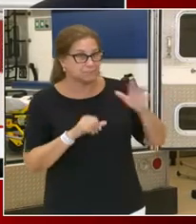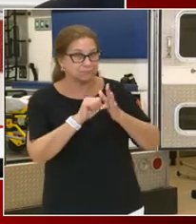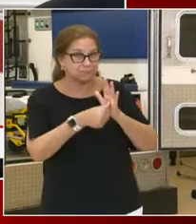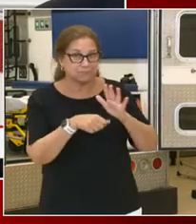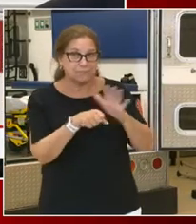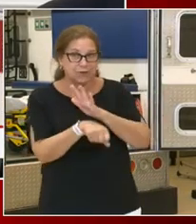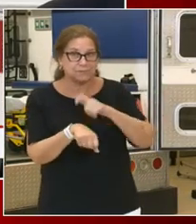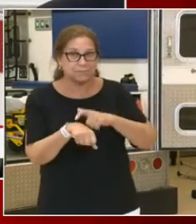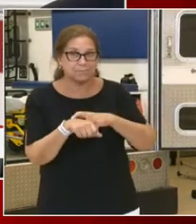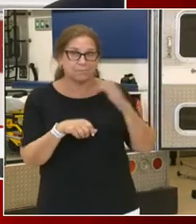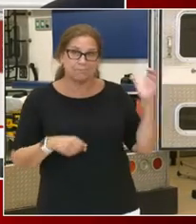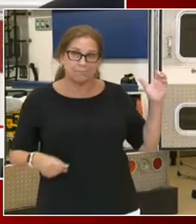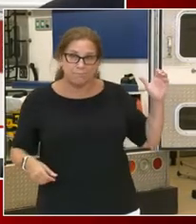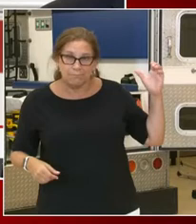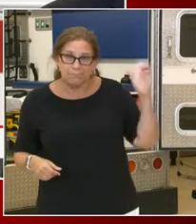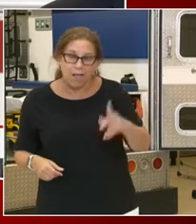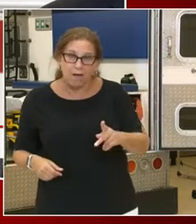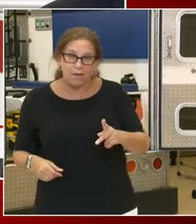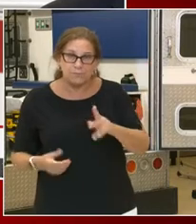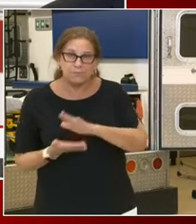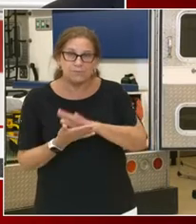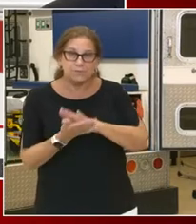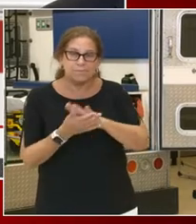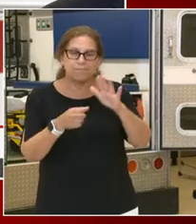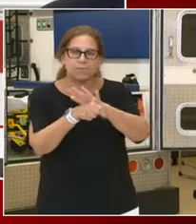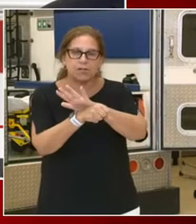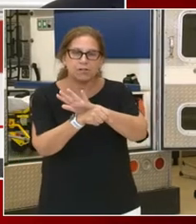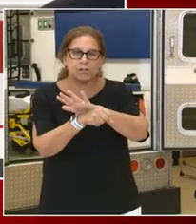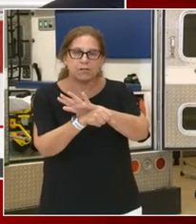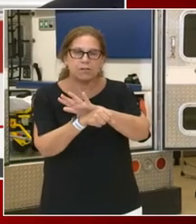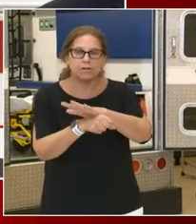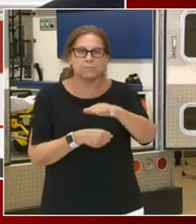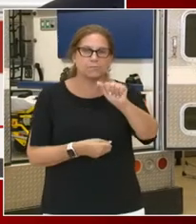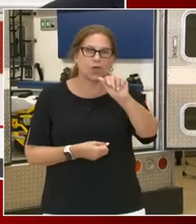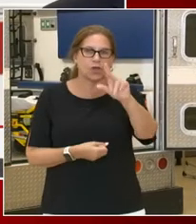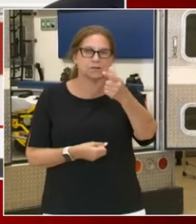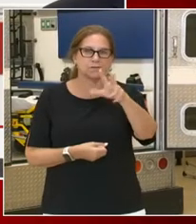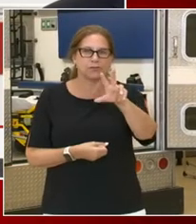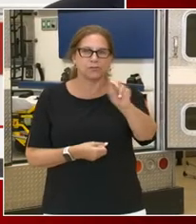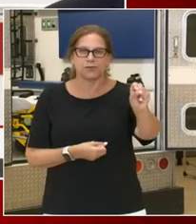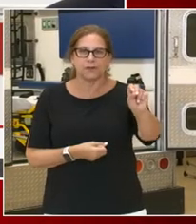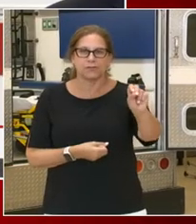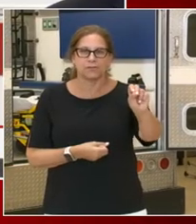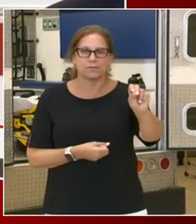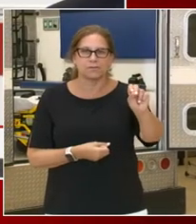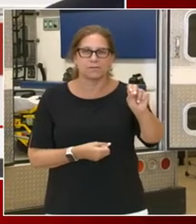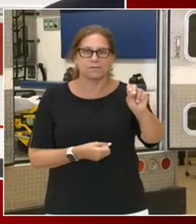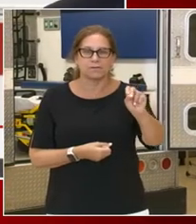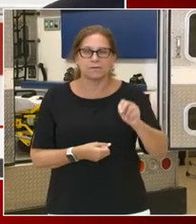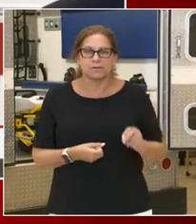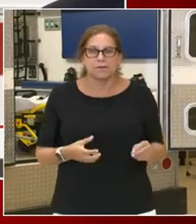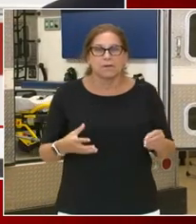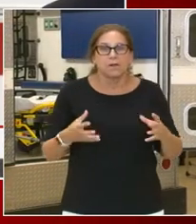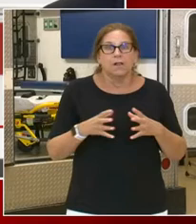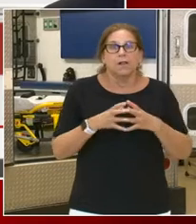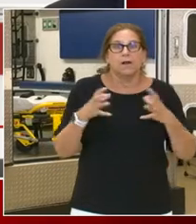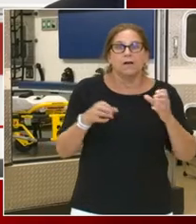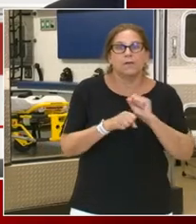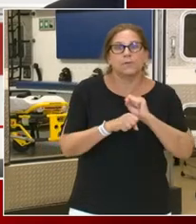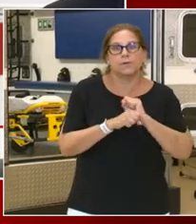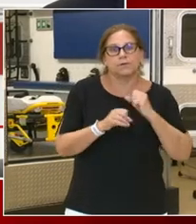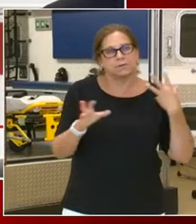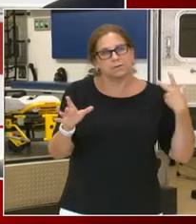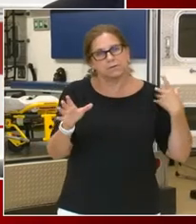excited about starting the school year in August, on August the 30th. And there's a lot of work that's been done, but what we're really most proud of is the health and safety